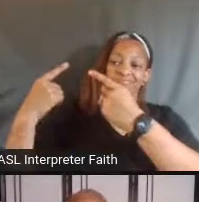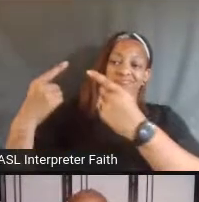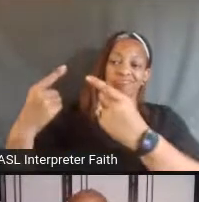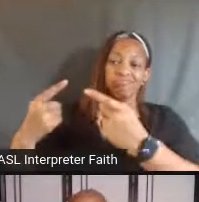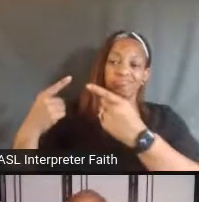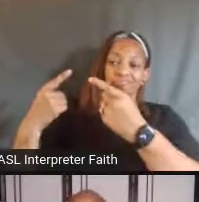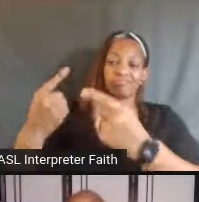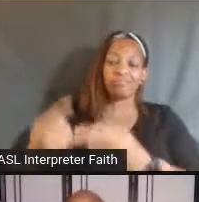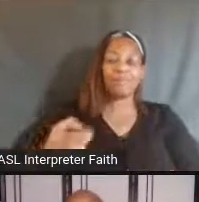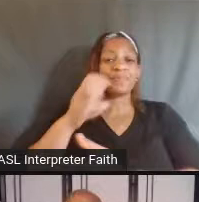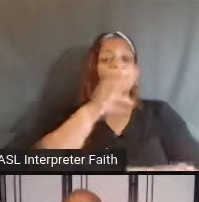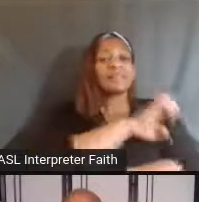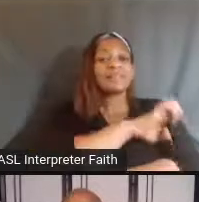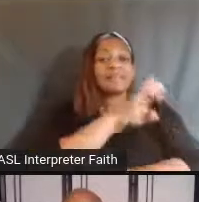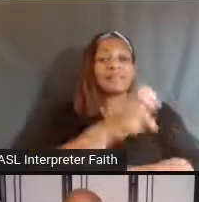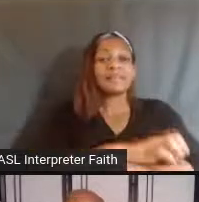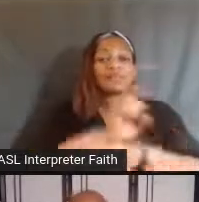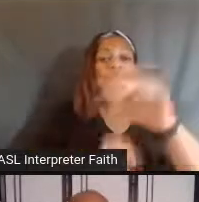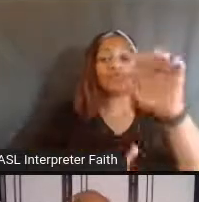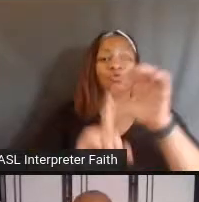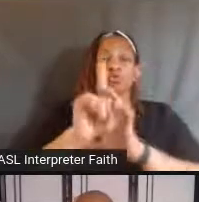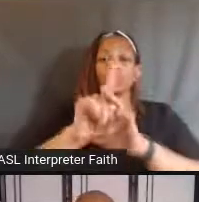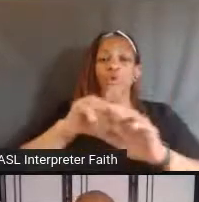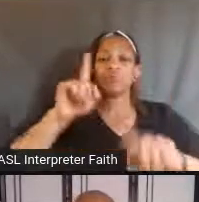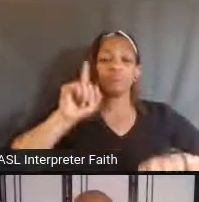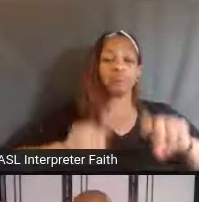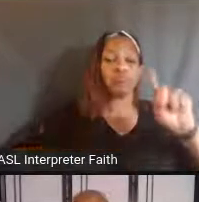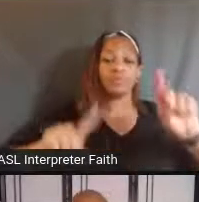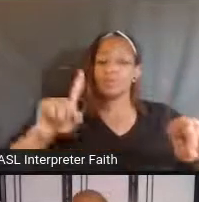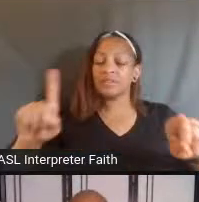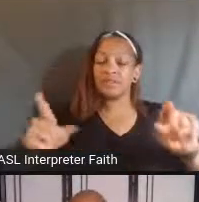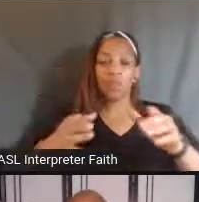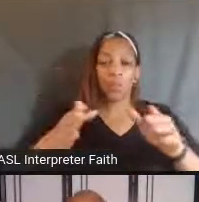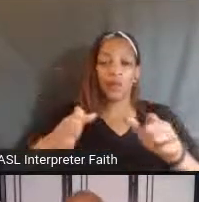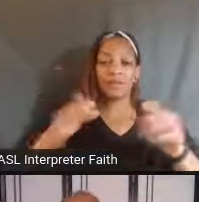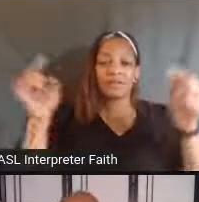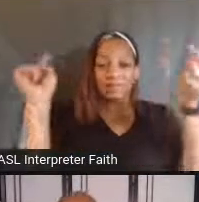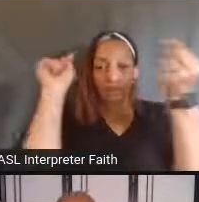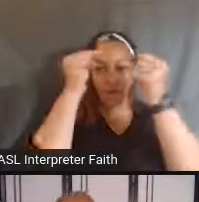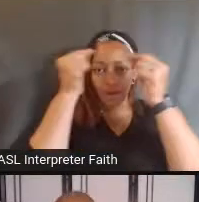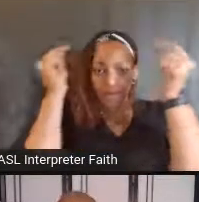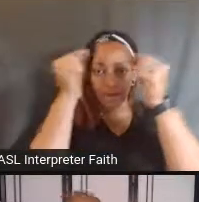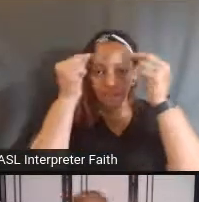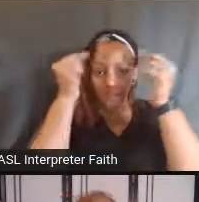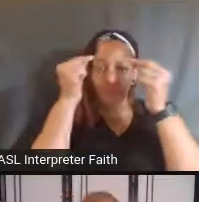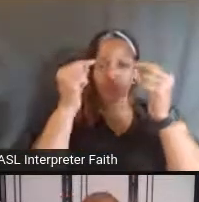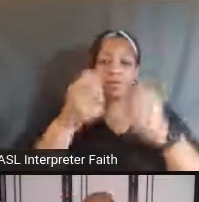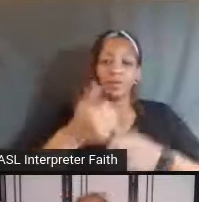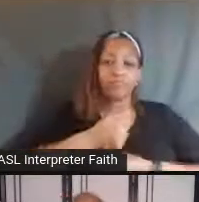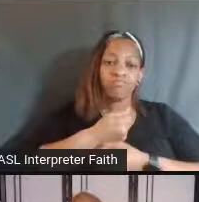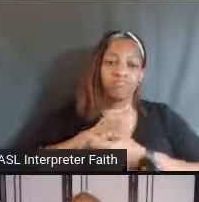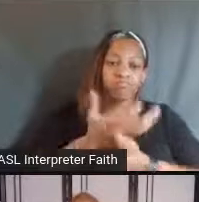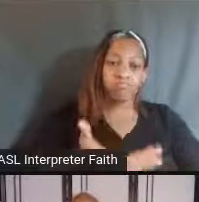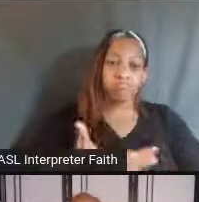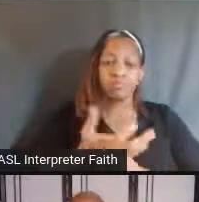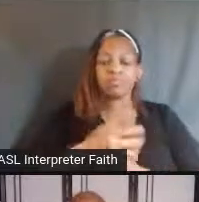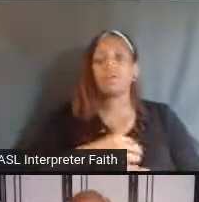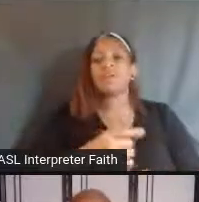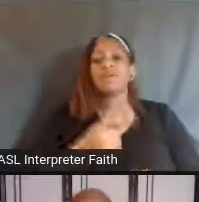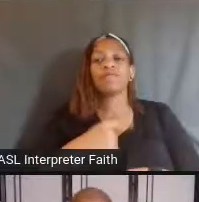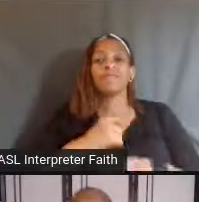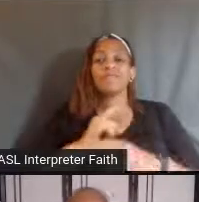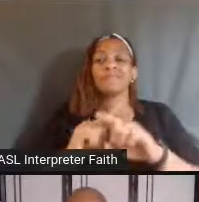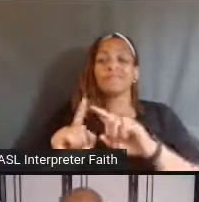can show up in a variety of ways, from headaches and fatigue to a variety of